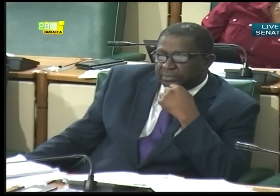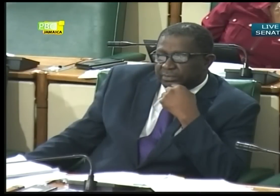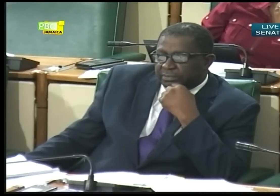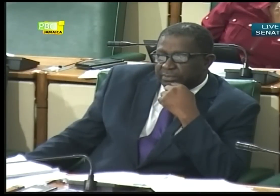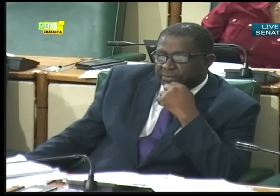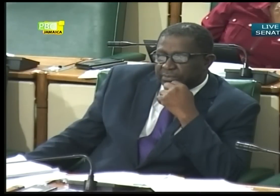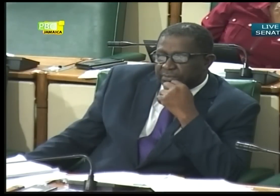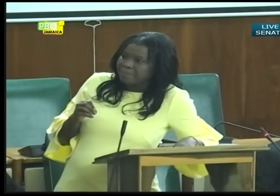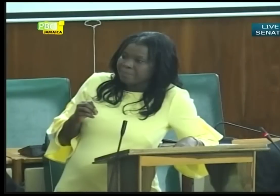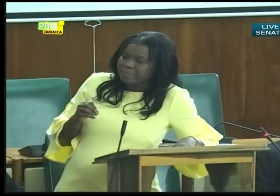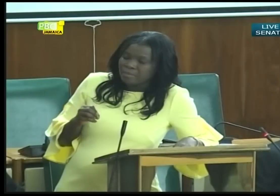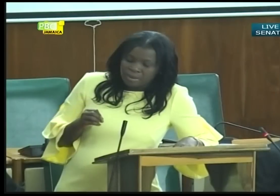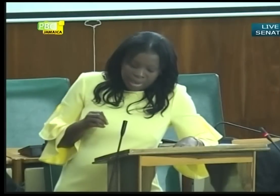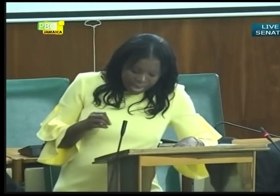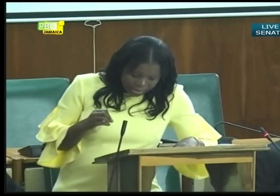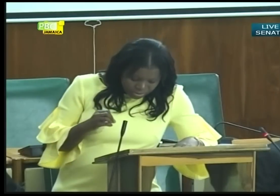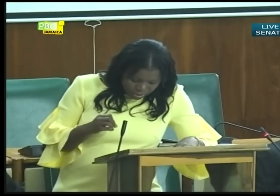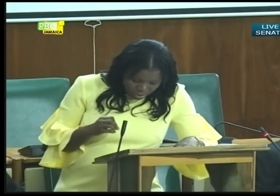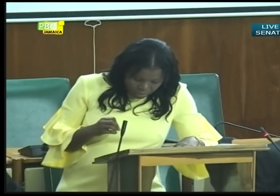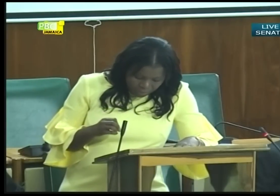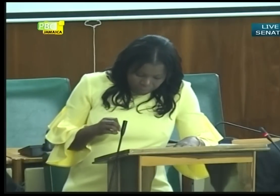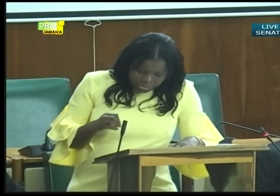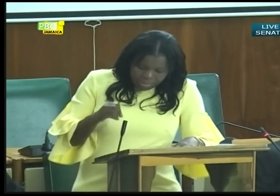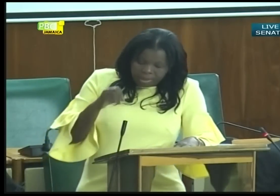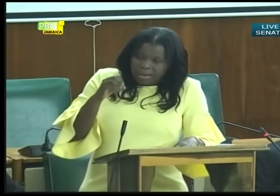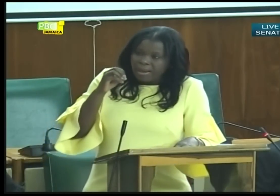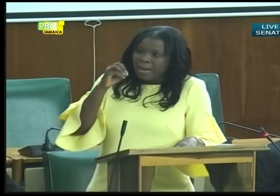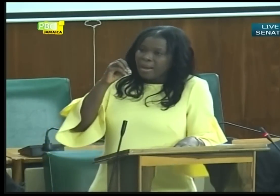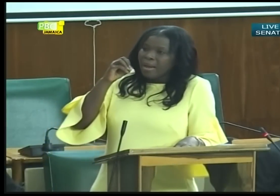need in the court system. And so